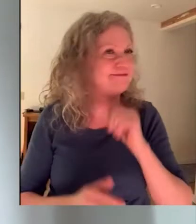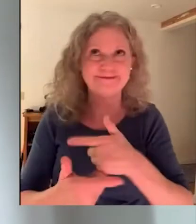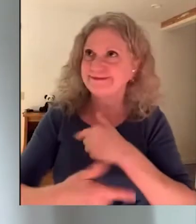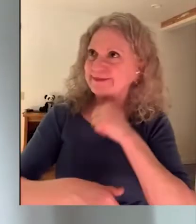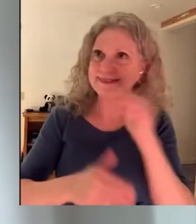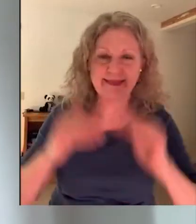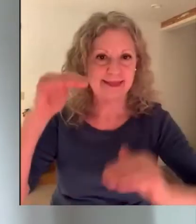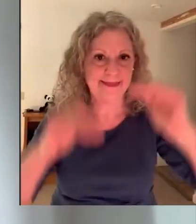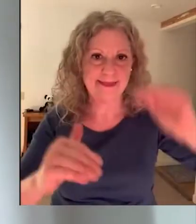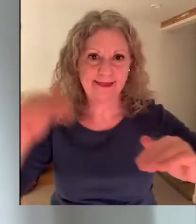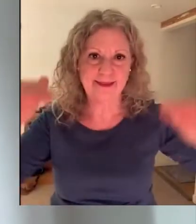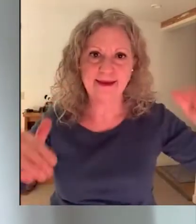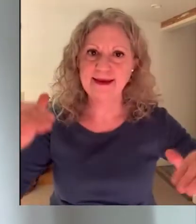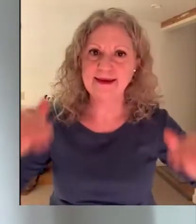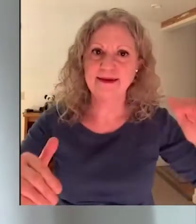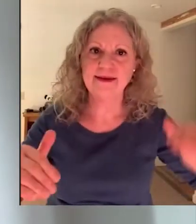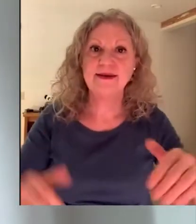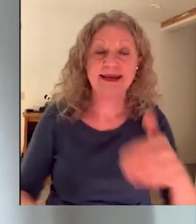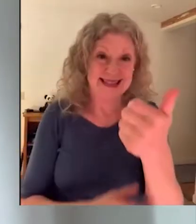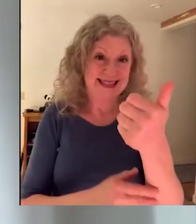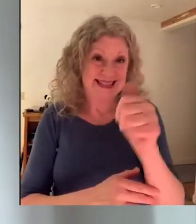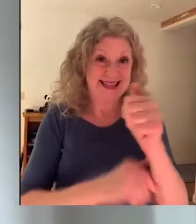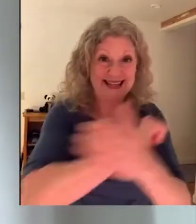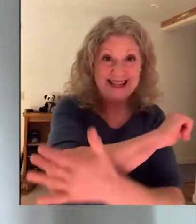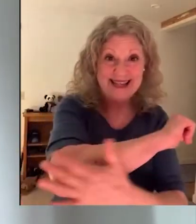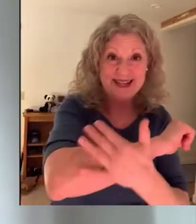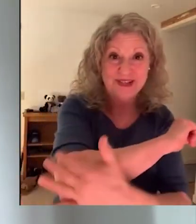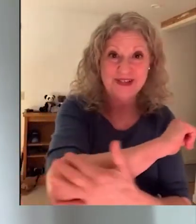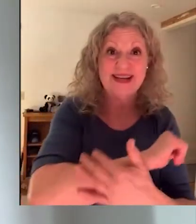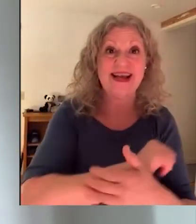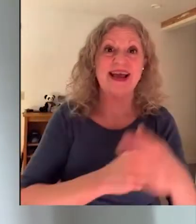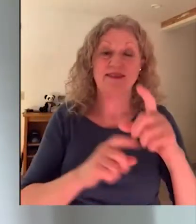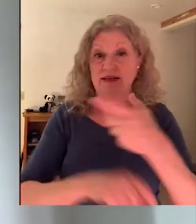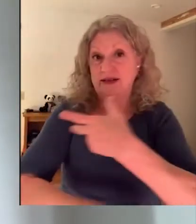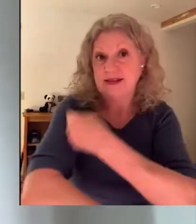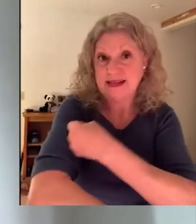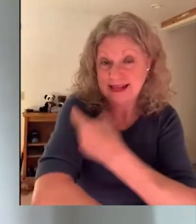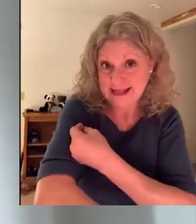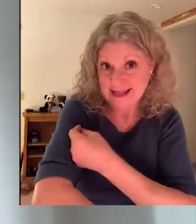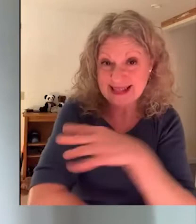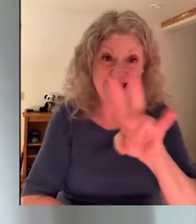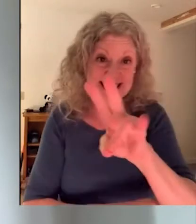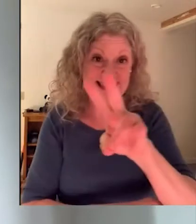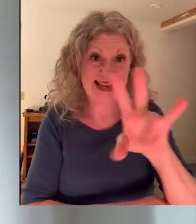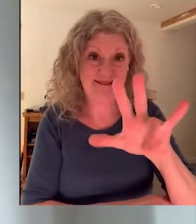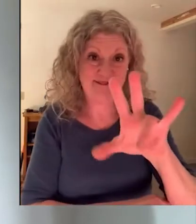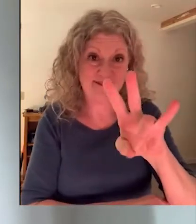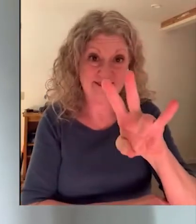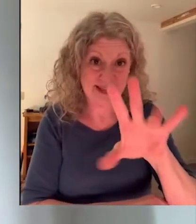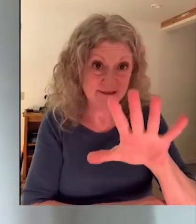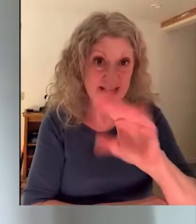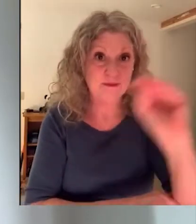with just 10 countries having administered 75% of all vaccines.